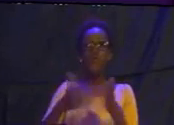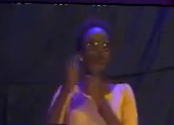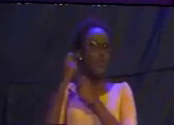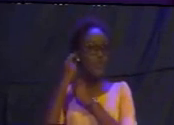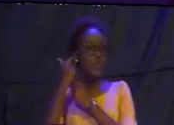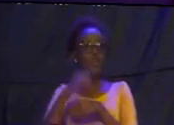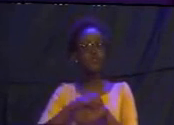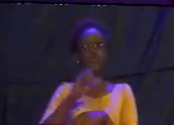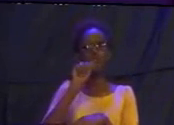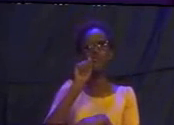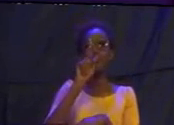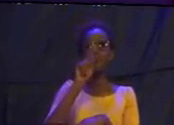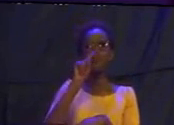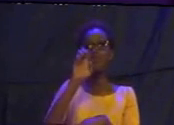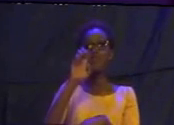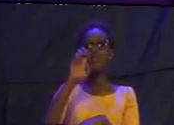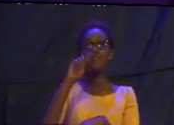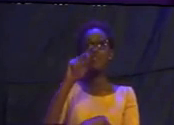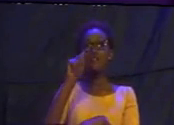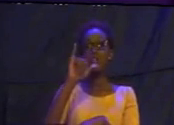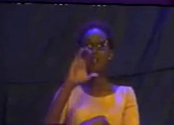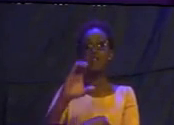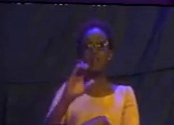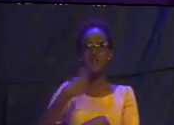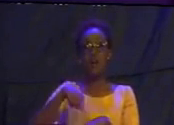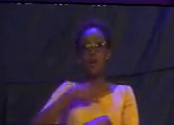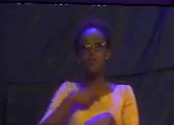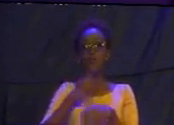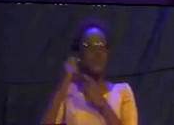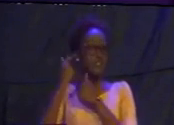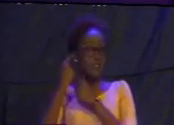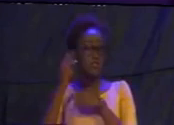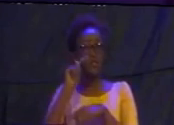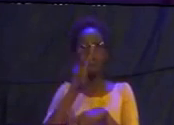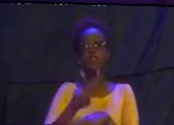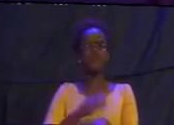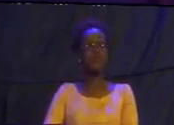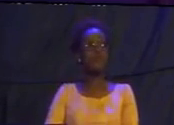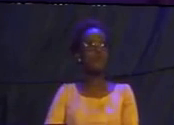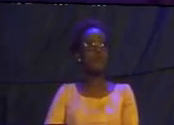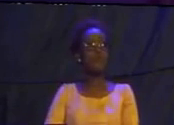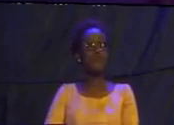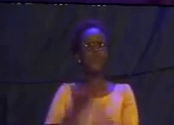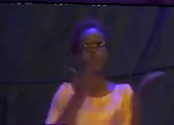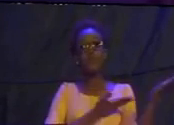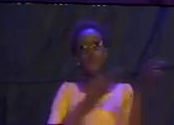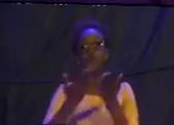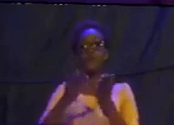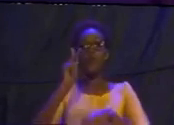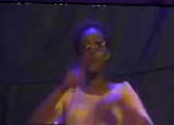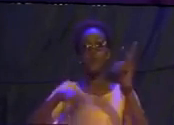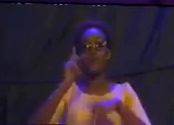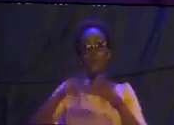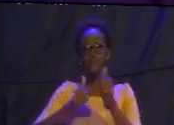Those who are listening on Radio Authentic and Authentic TV, who are watching on Authentic TV.